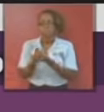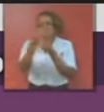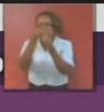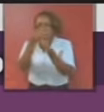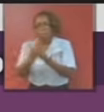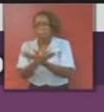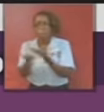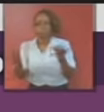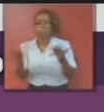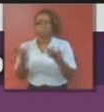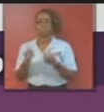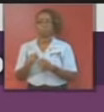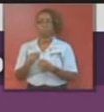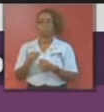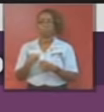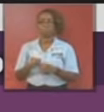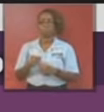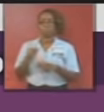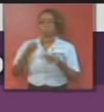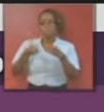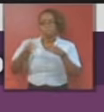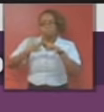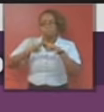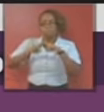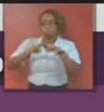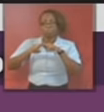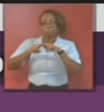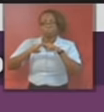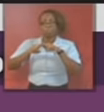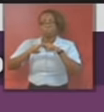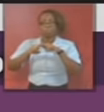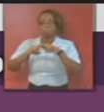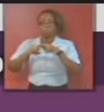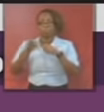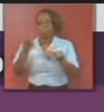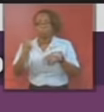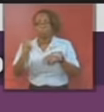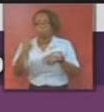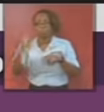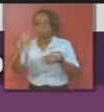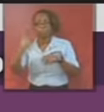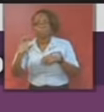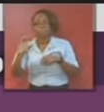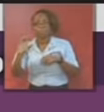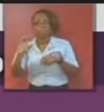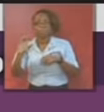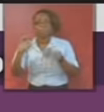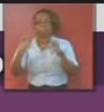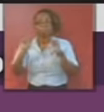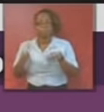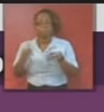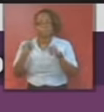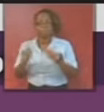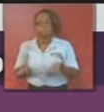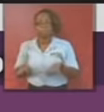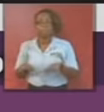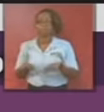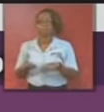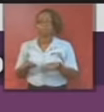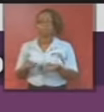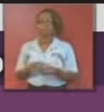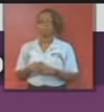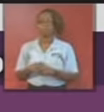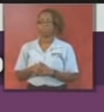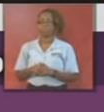tests between the 4th and the 5th of January, as opposed to the other days where we see like a change of